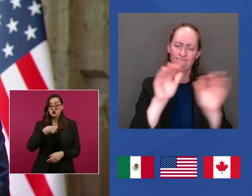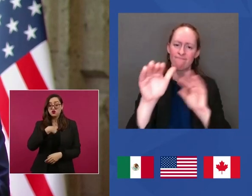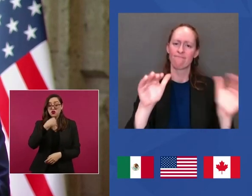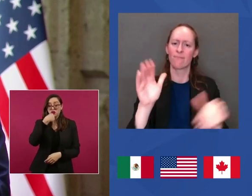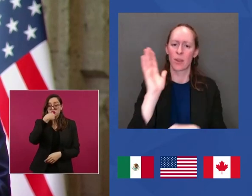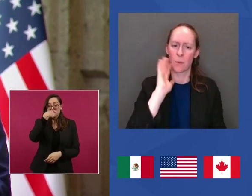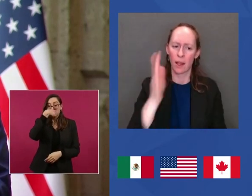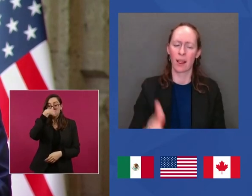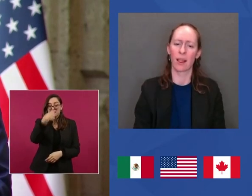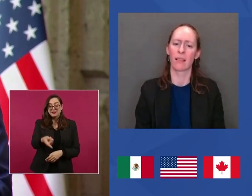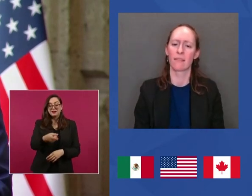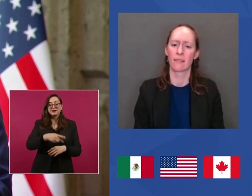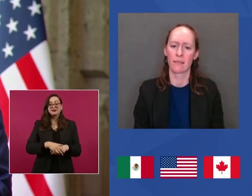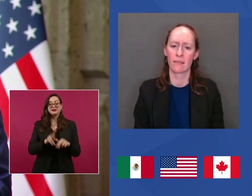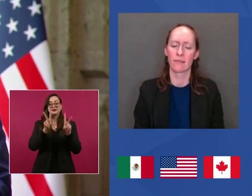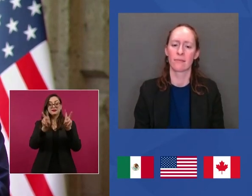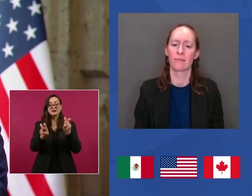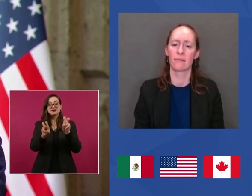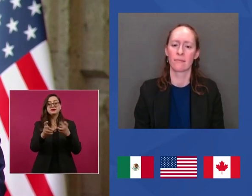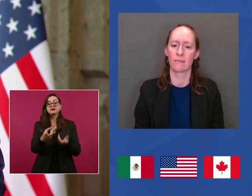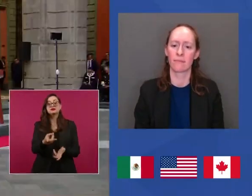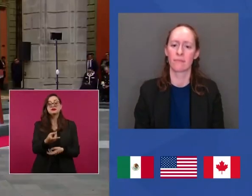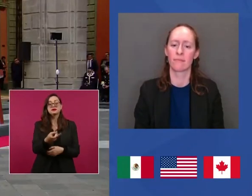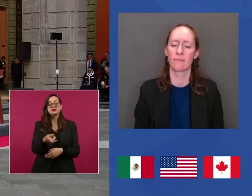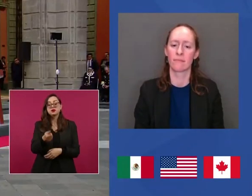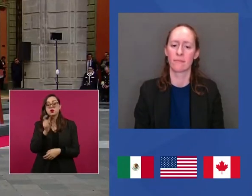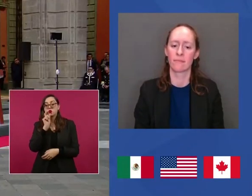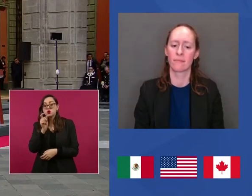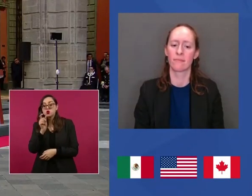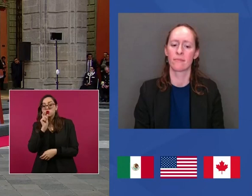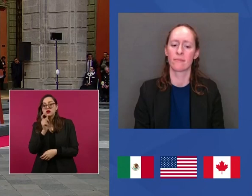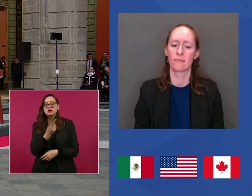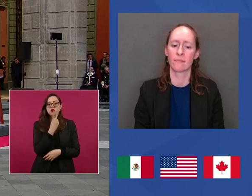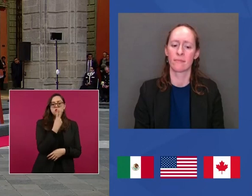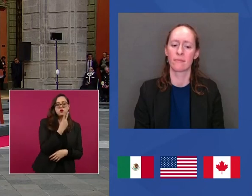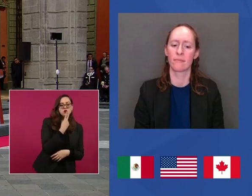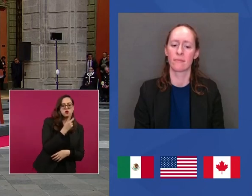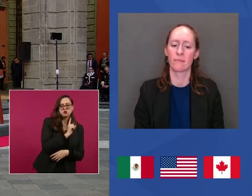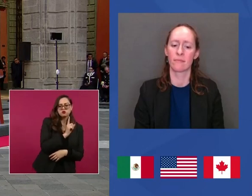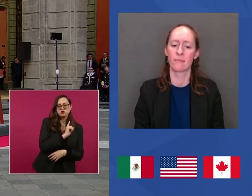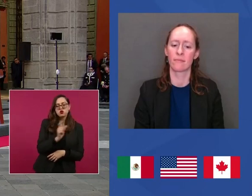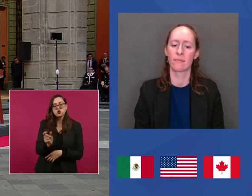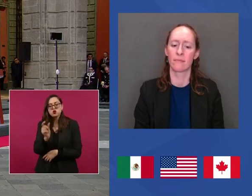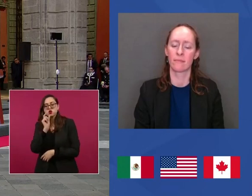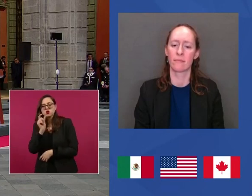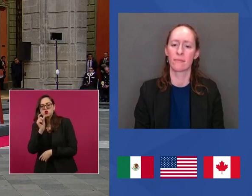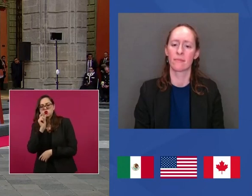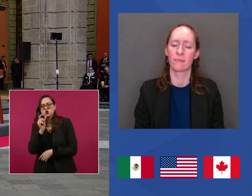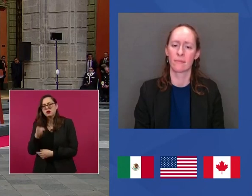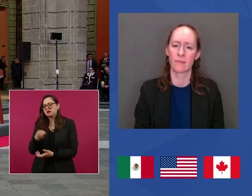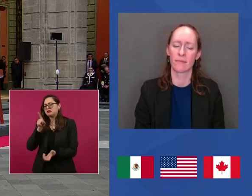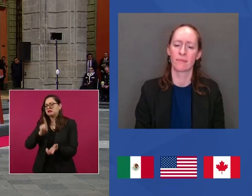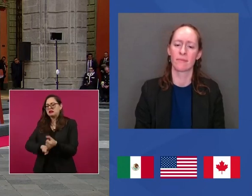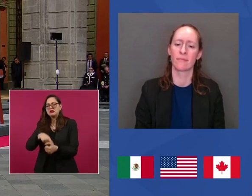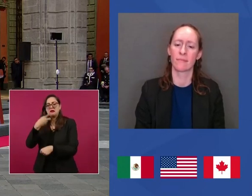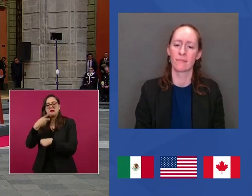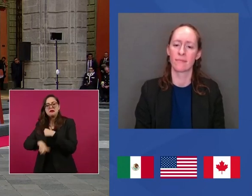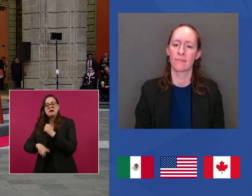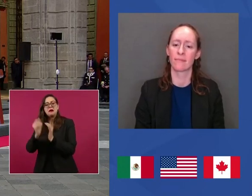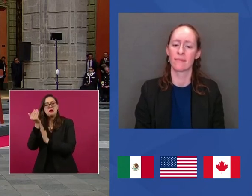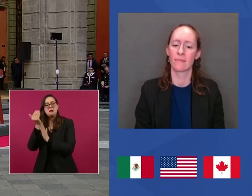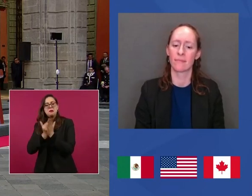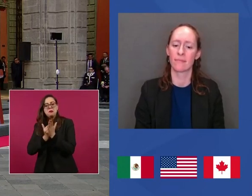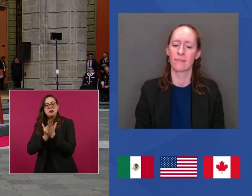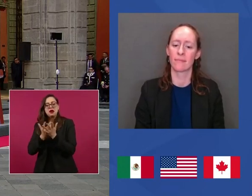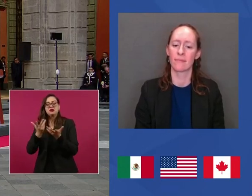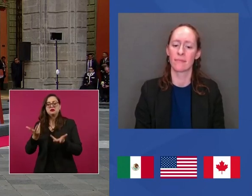I said, the vapors, yes, they say, well, they're not bad. I mean, they just they have five substances.